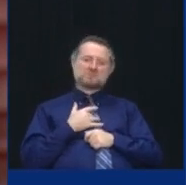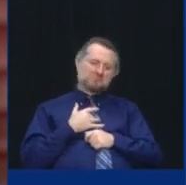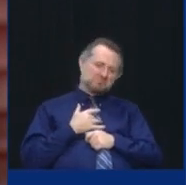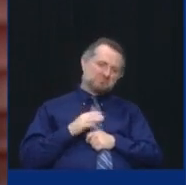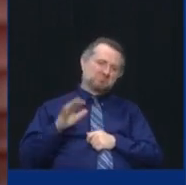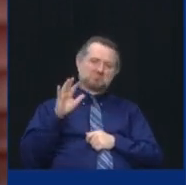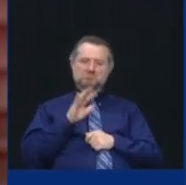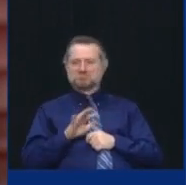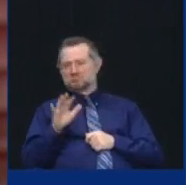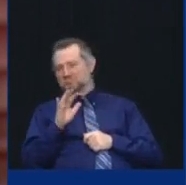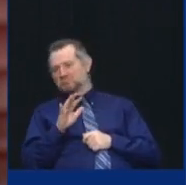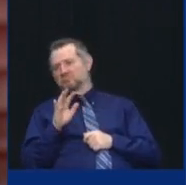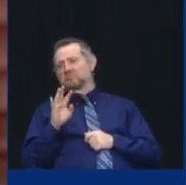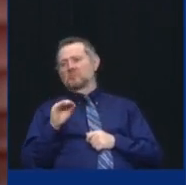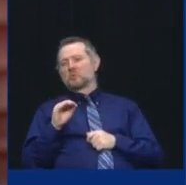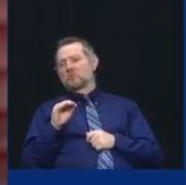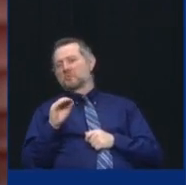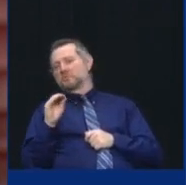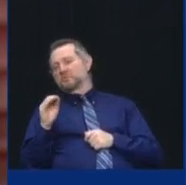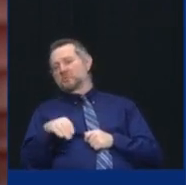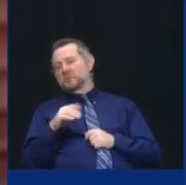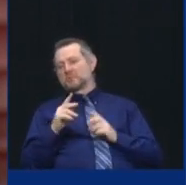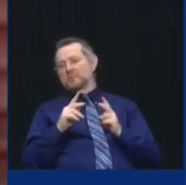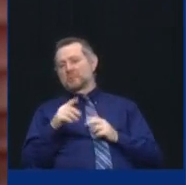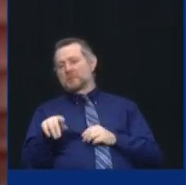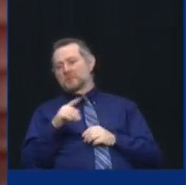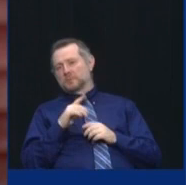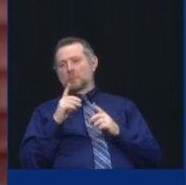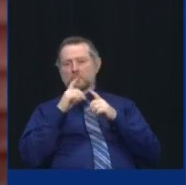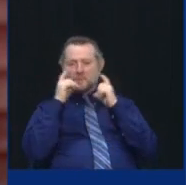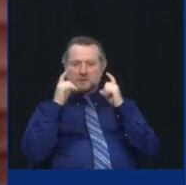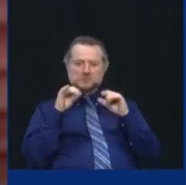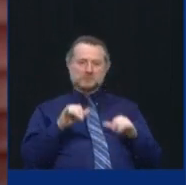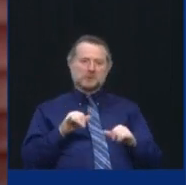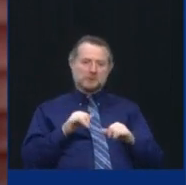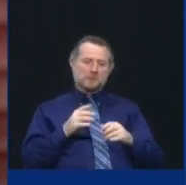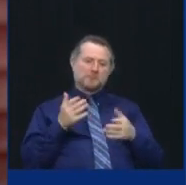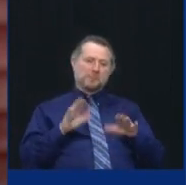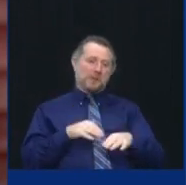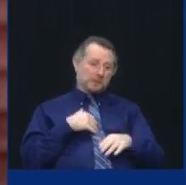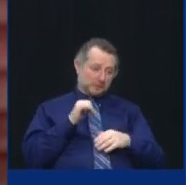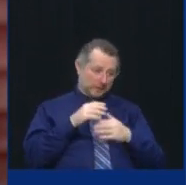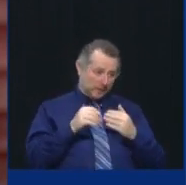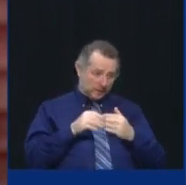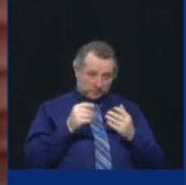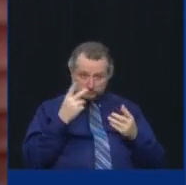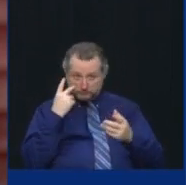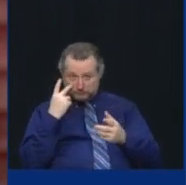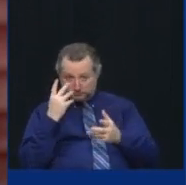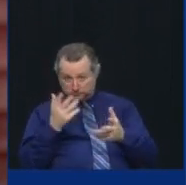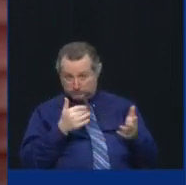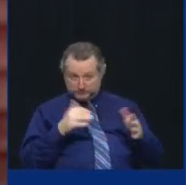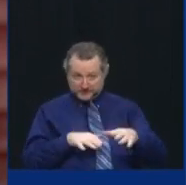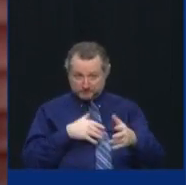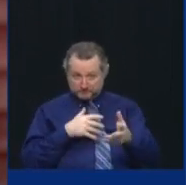40% of the people are still wearing masks. $10. Be honest on the